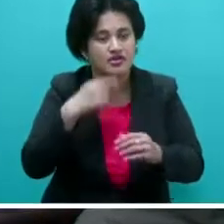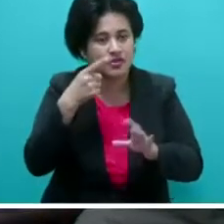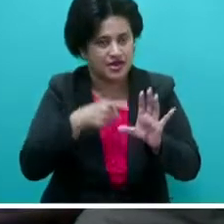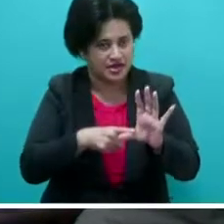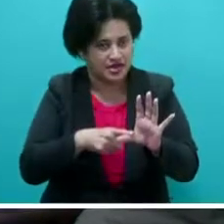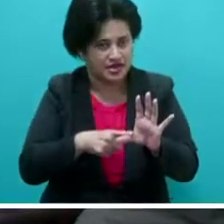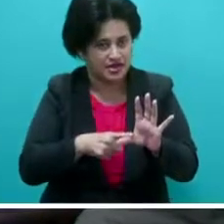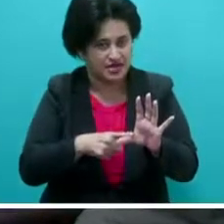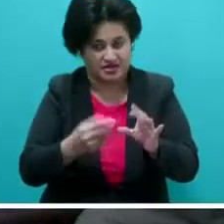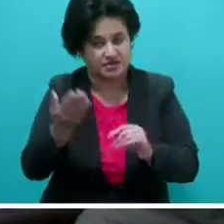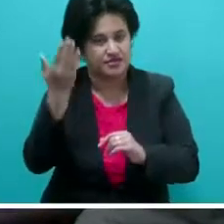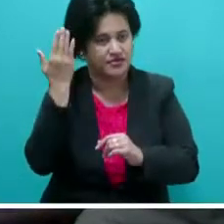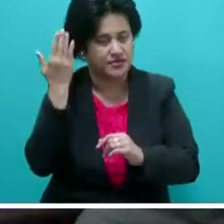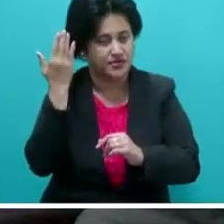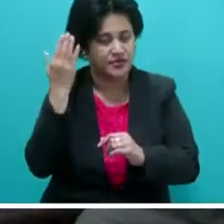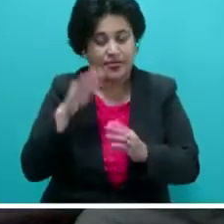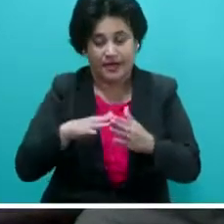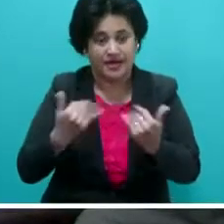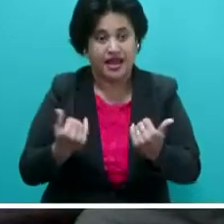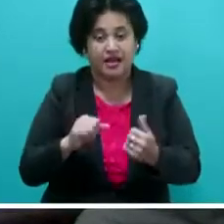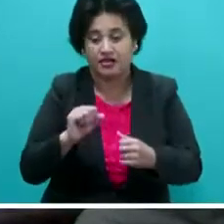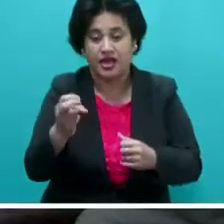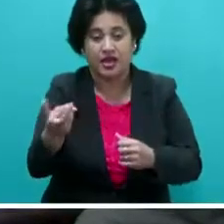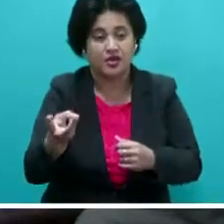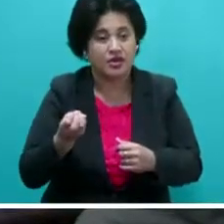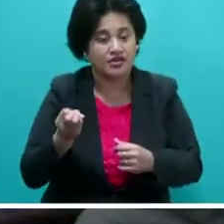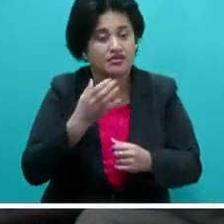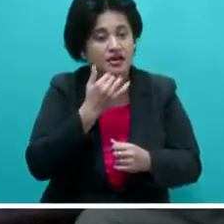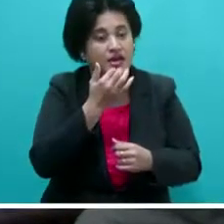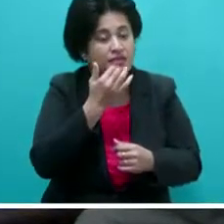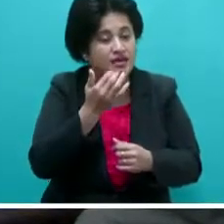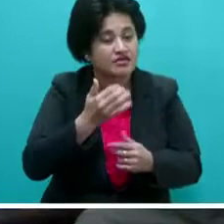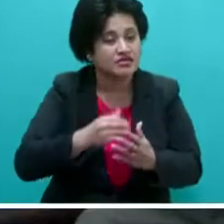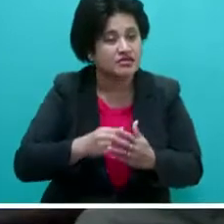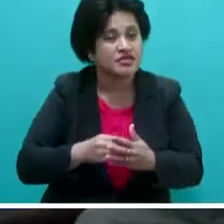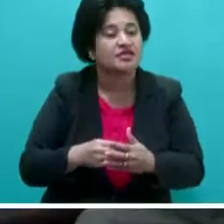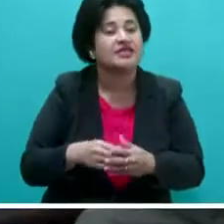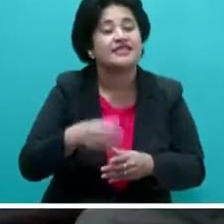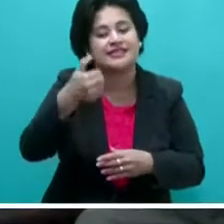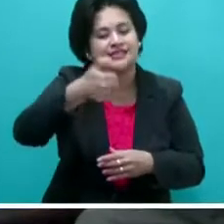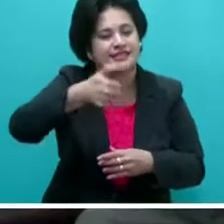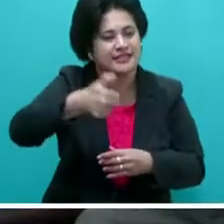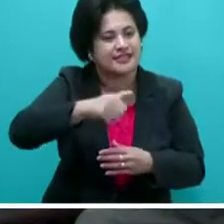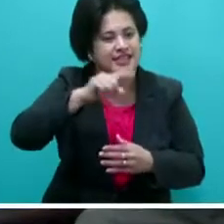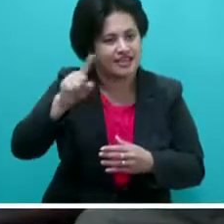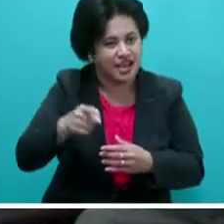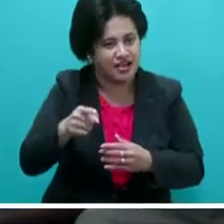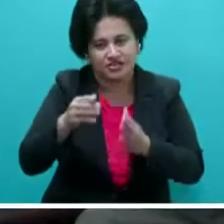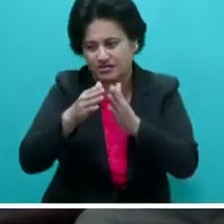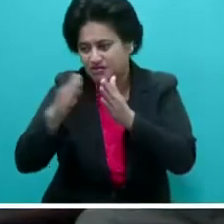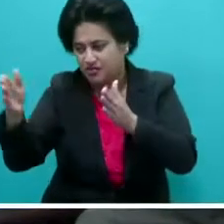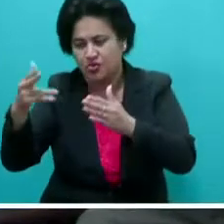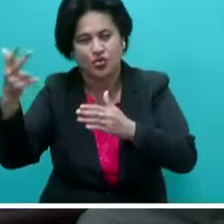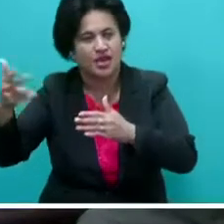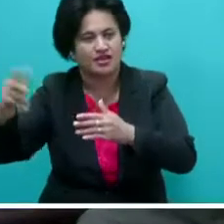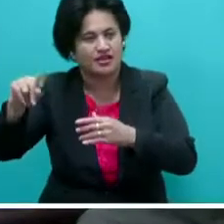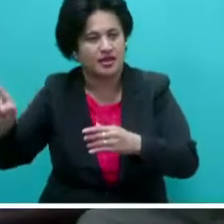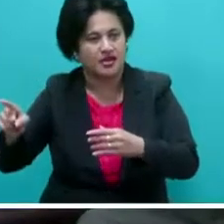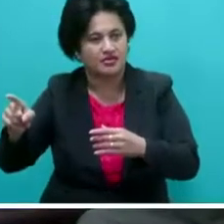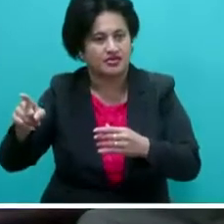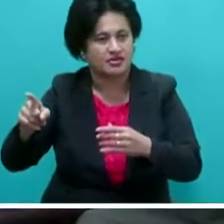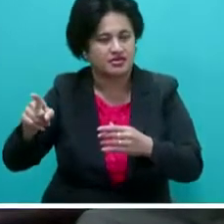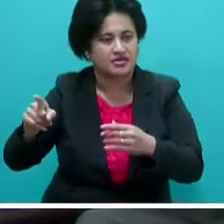sir, today the salaries of police constables in 2019-2020 ranges from $16,000 to $18,000. We have